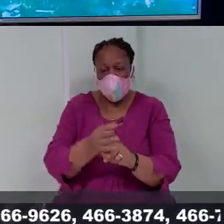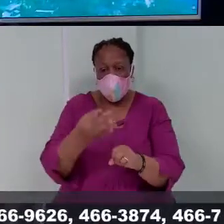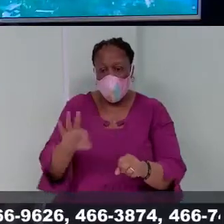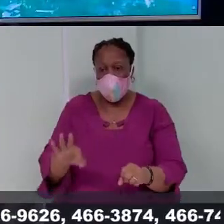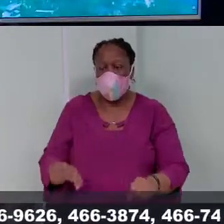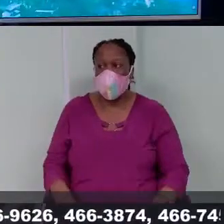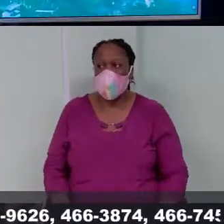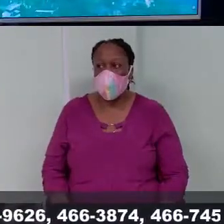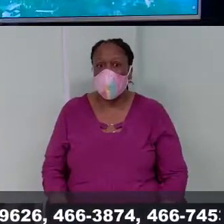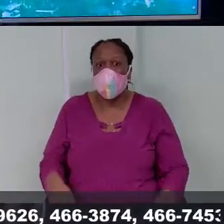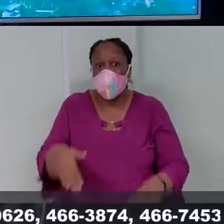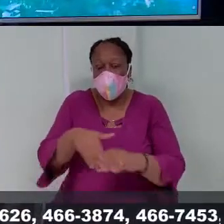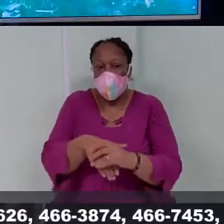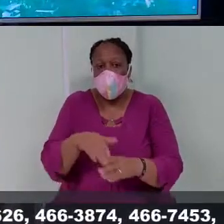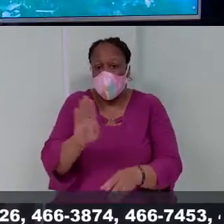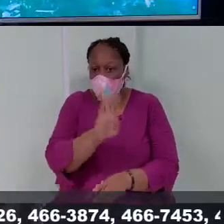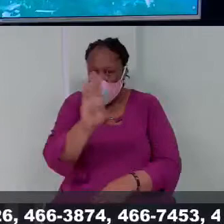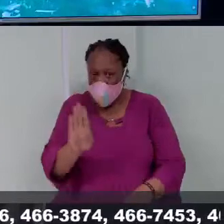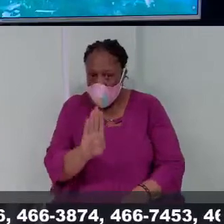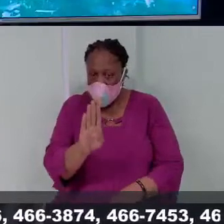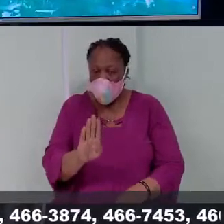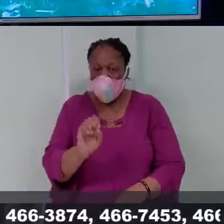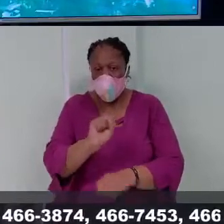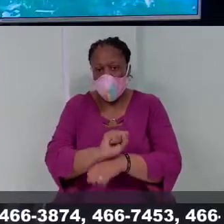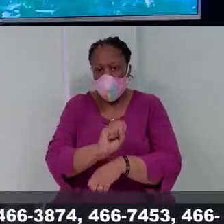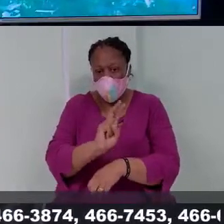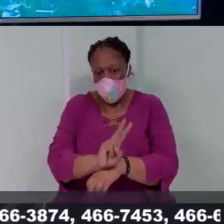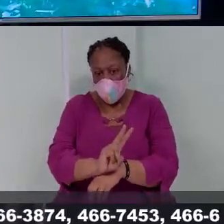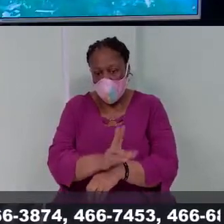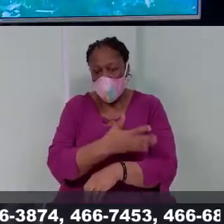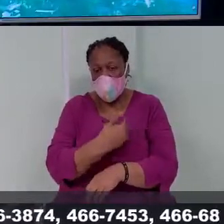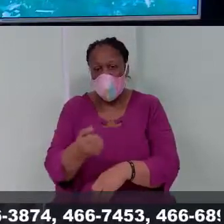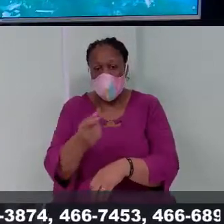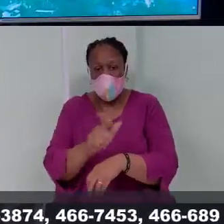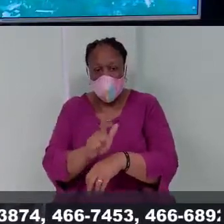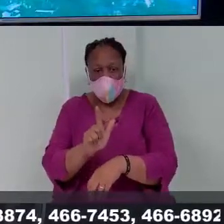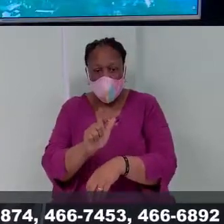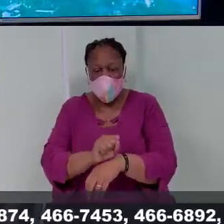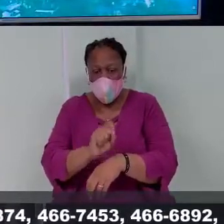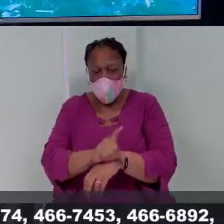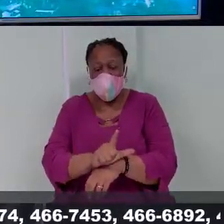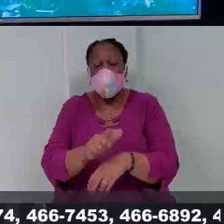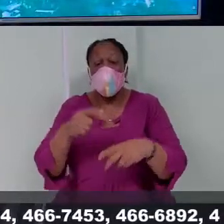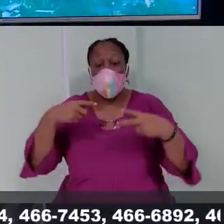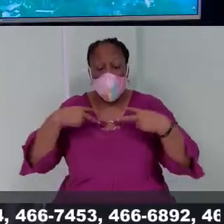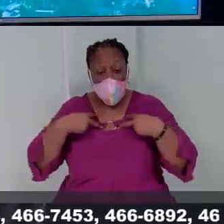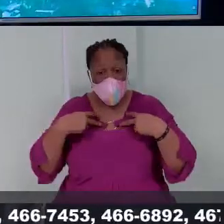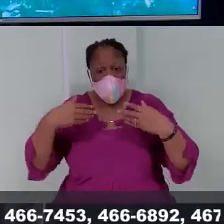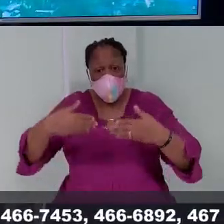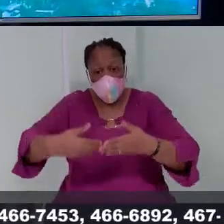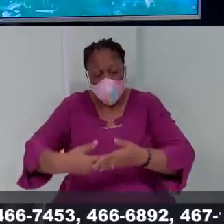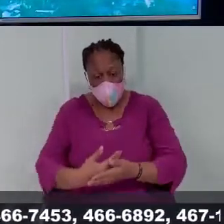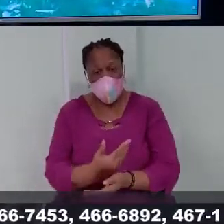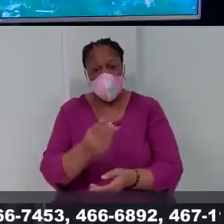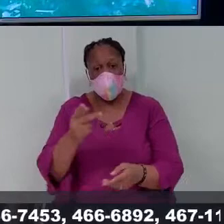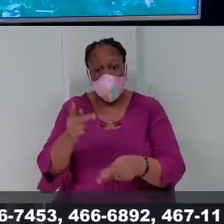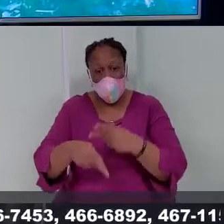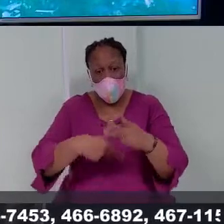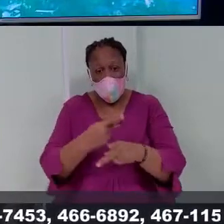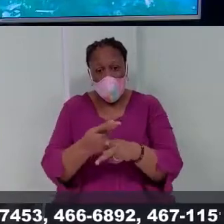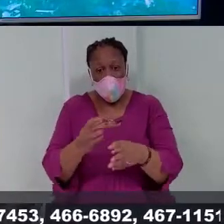Barbados, St. Vincent and the Grenadines, and St. Lucia. Are there any extra measures expected